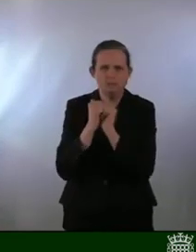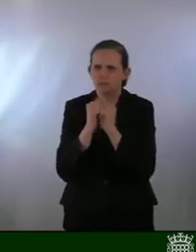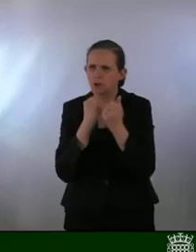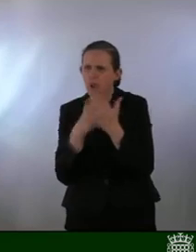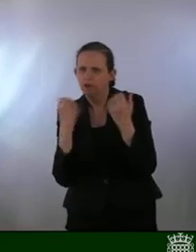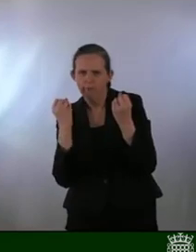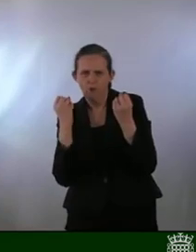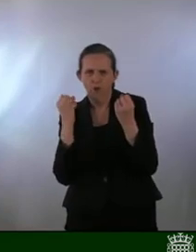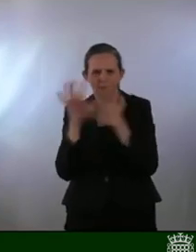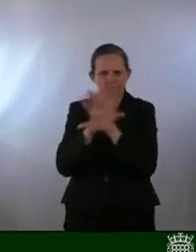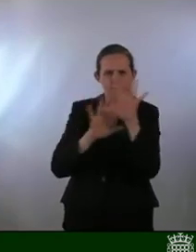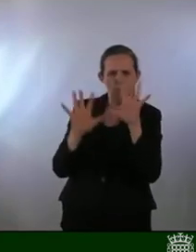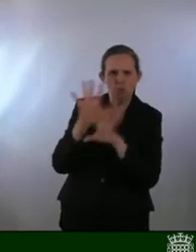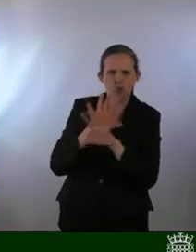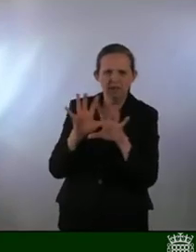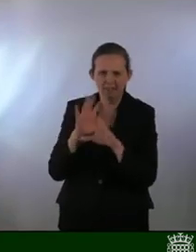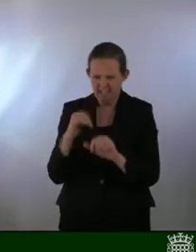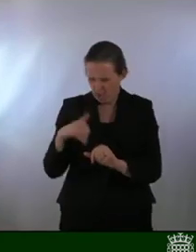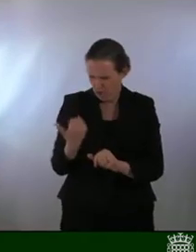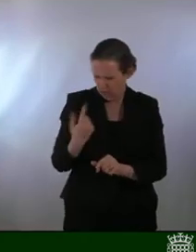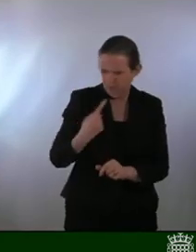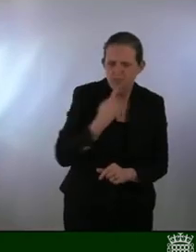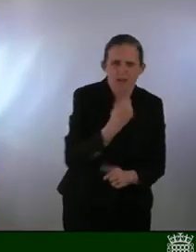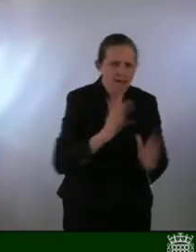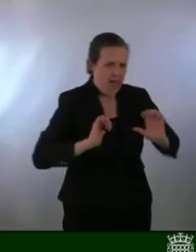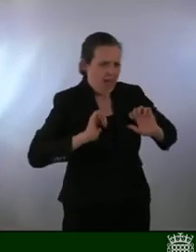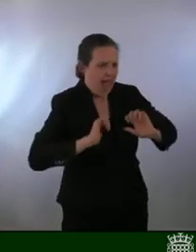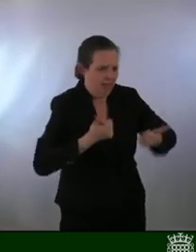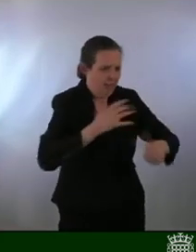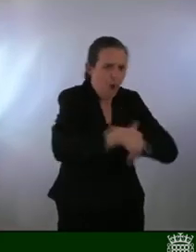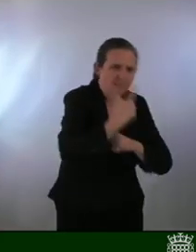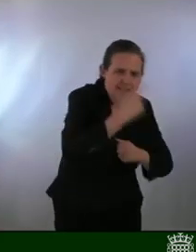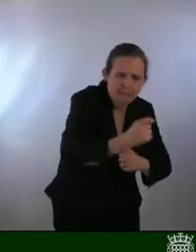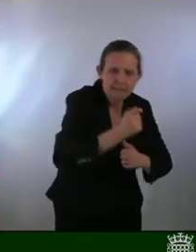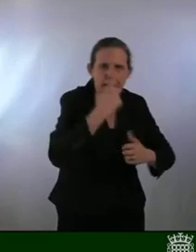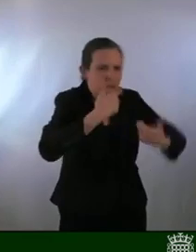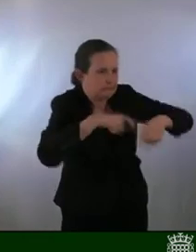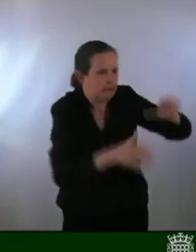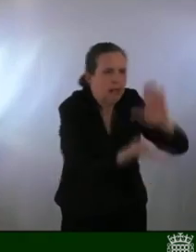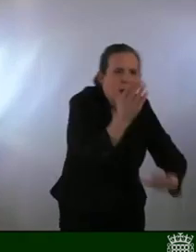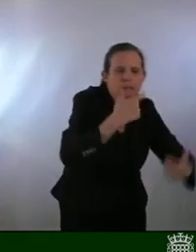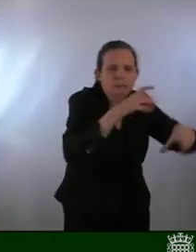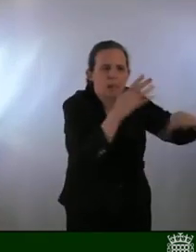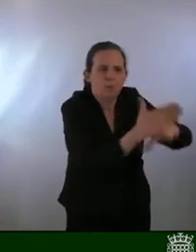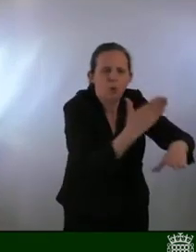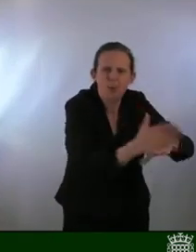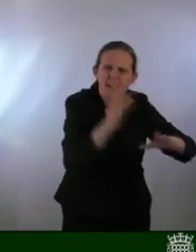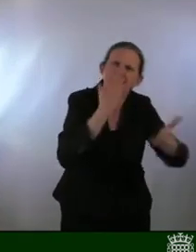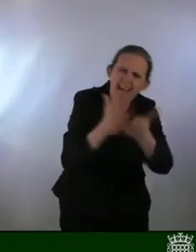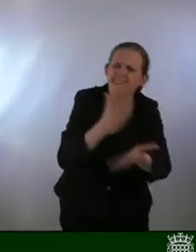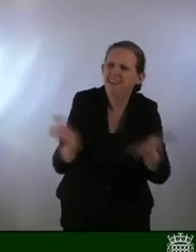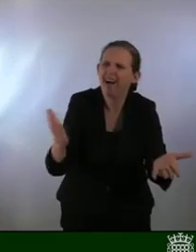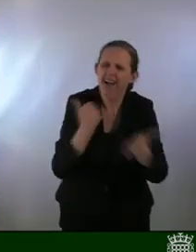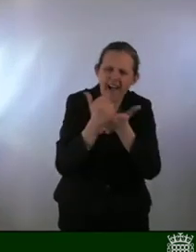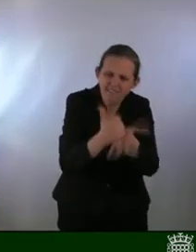he's just made about healthy people over 70, can he clarify what the advice is for people over 70